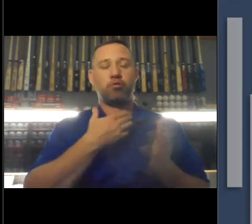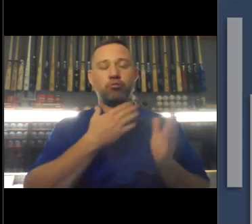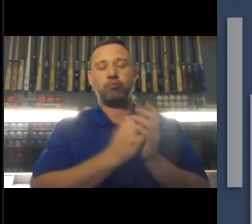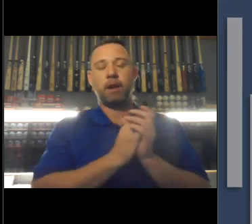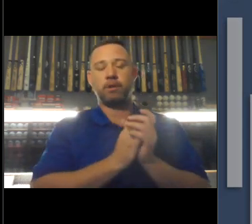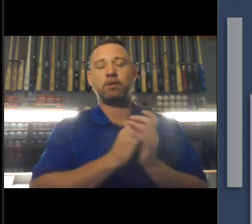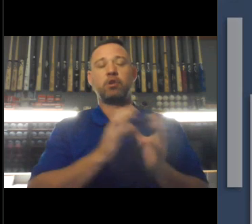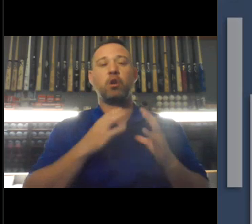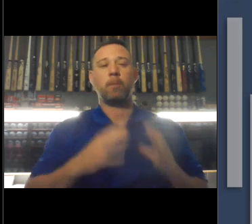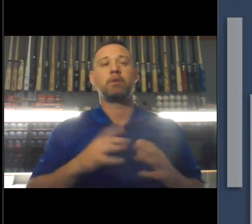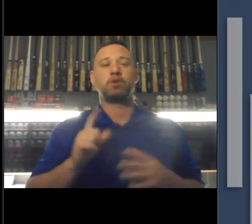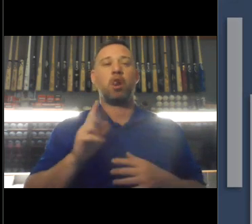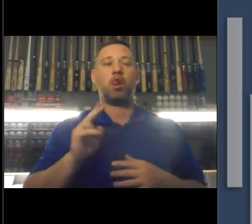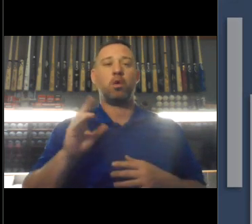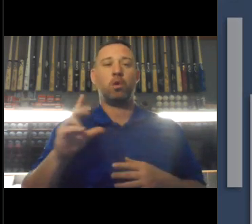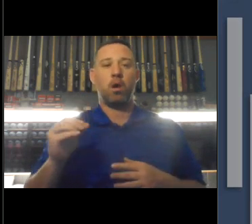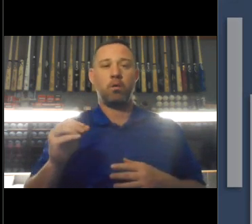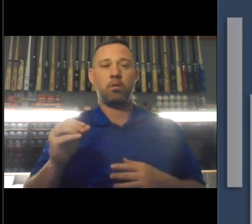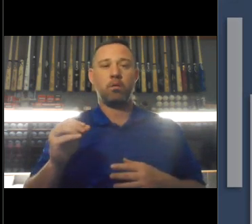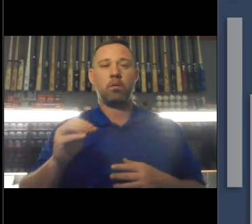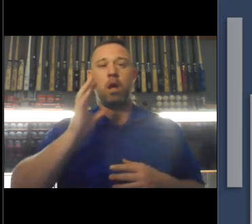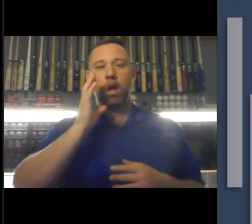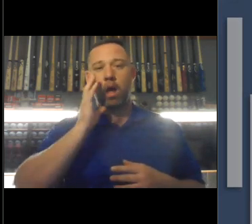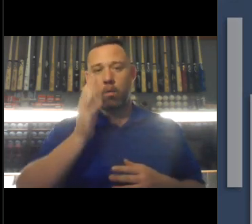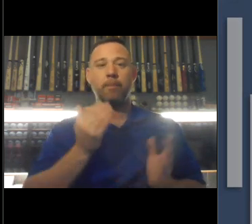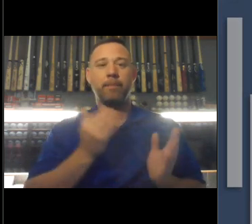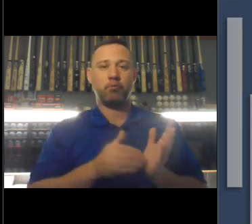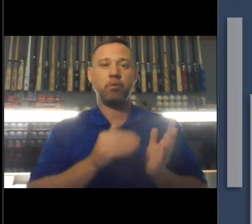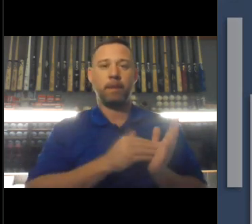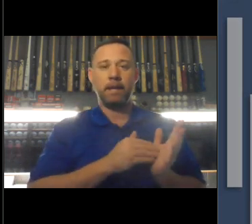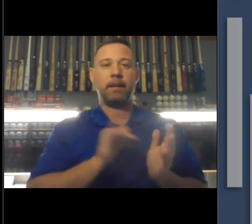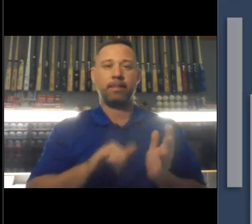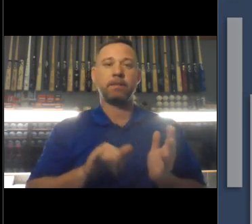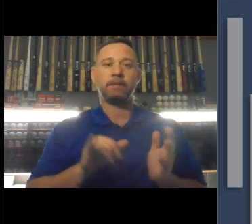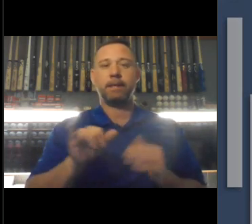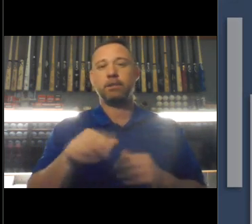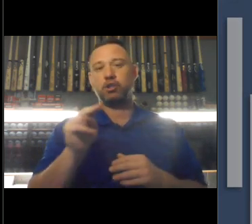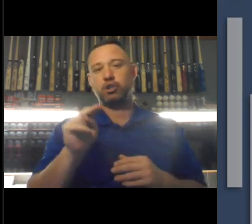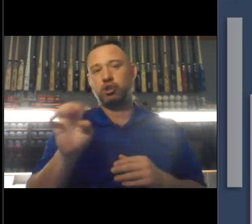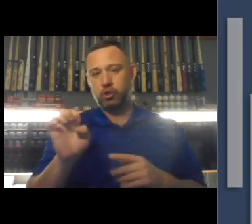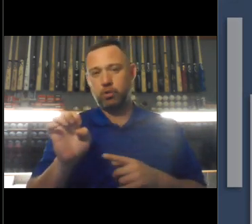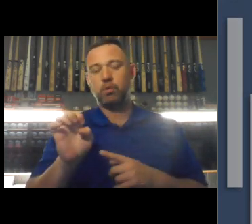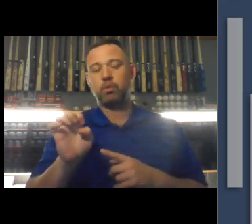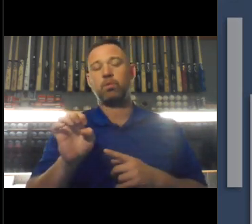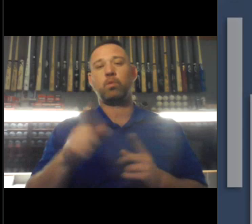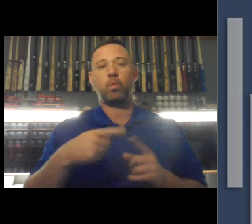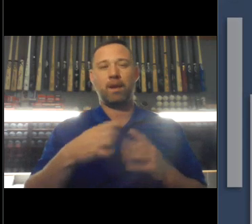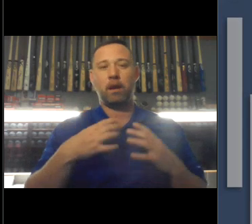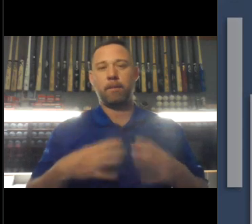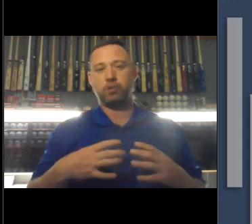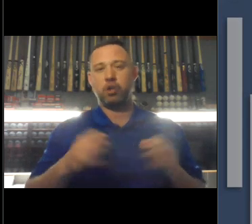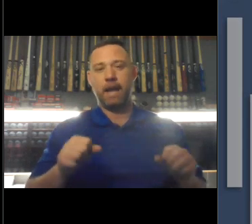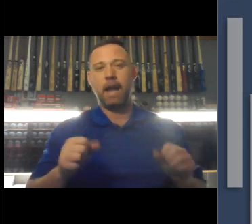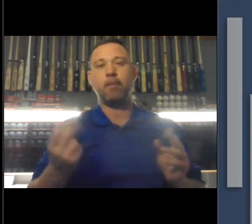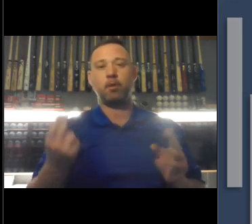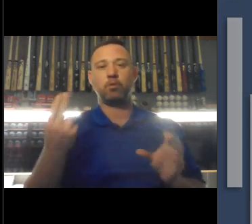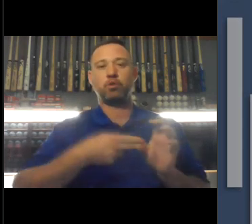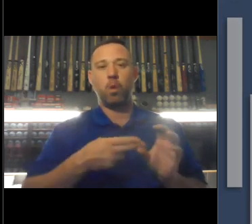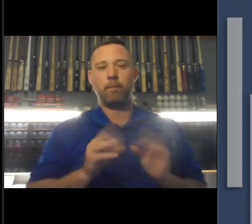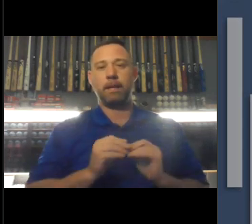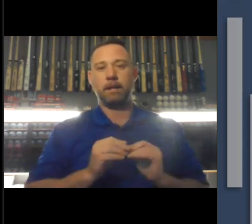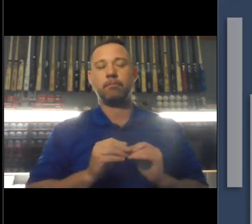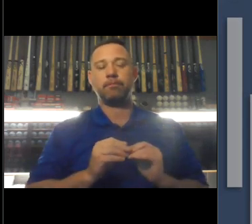to Commissioner Lugo. I will probably be repeating this in June when the commissioner is able to be with us.